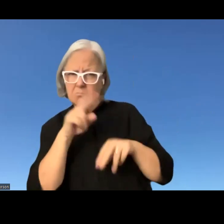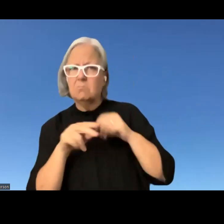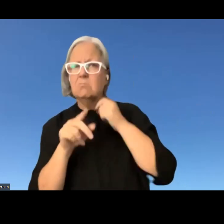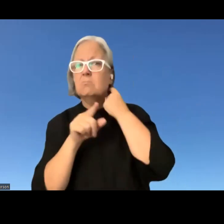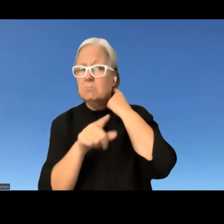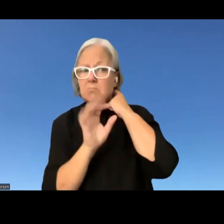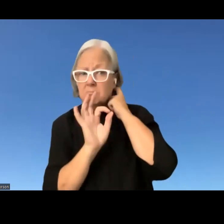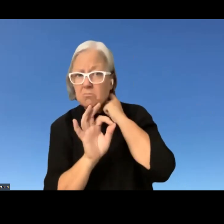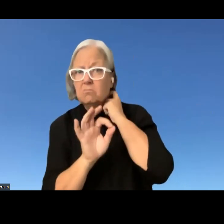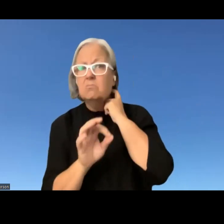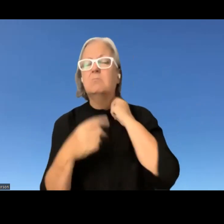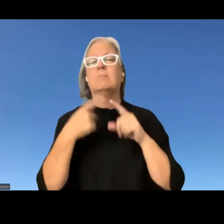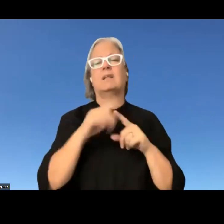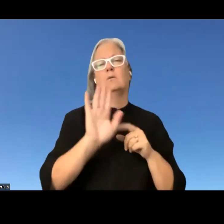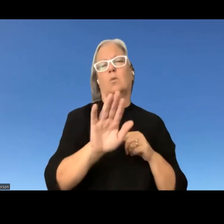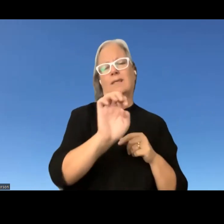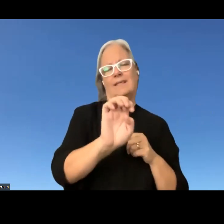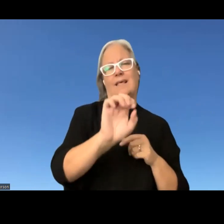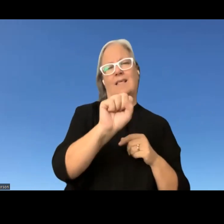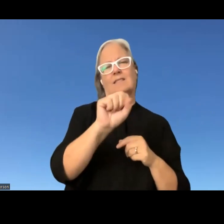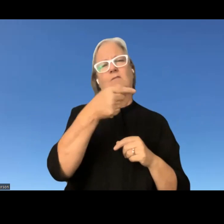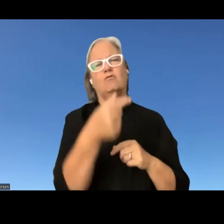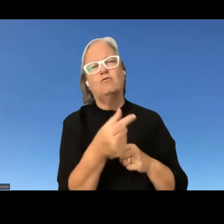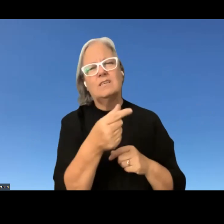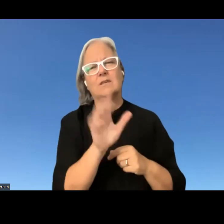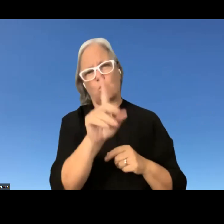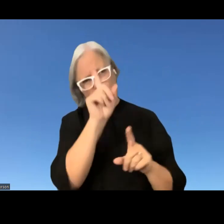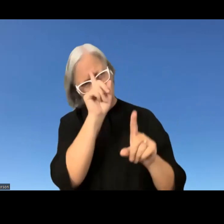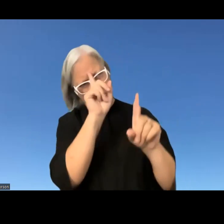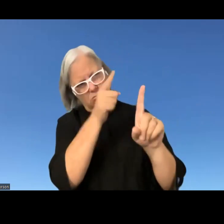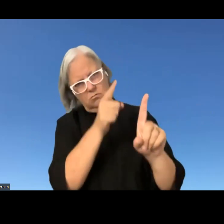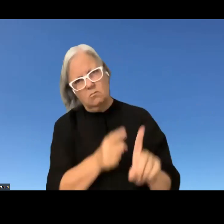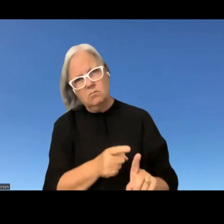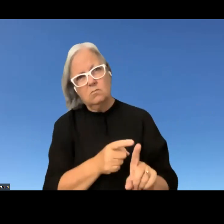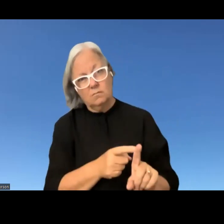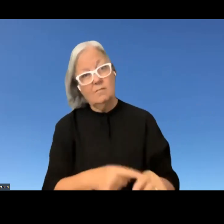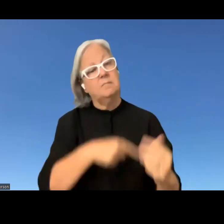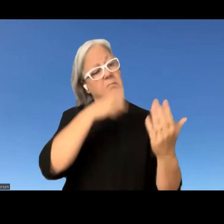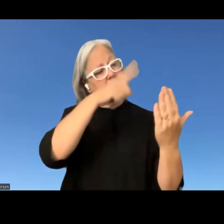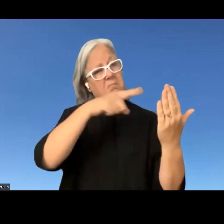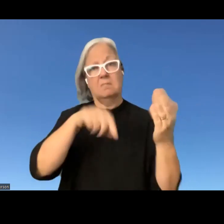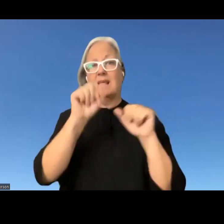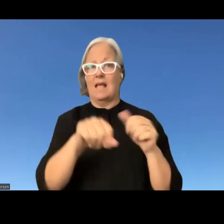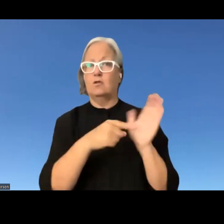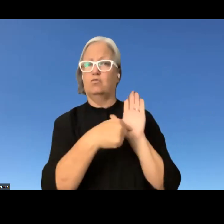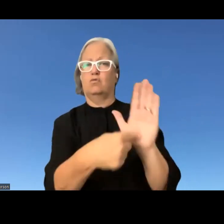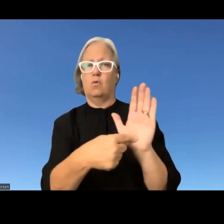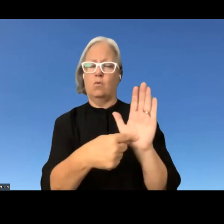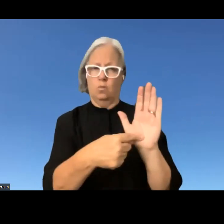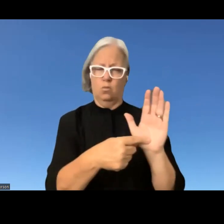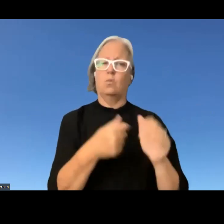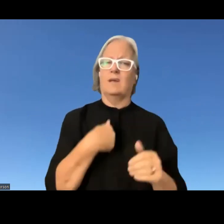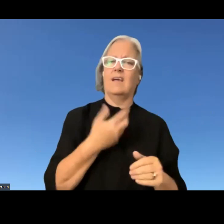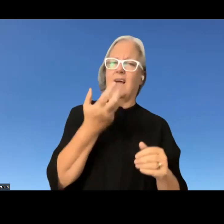your ESG goals. This is a chance to gather the data that says we can quantify the impact that we're having, that's both